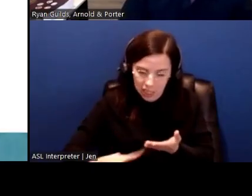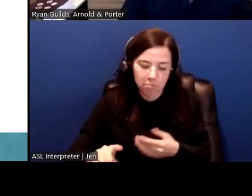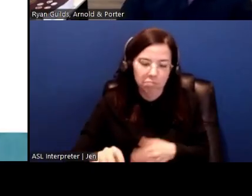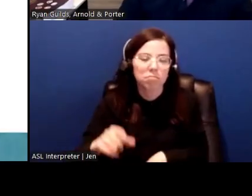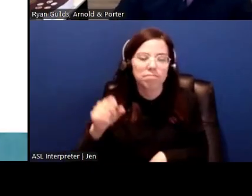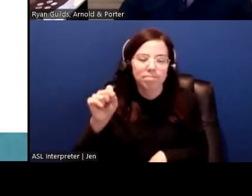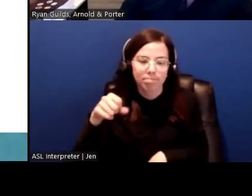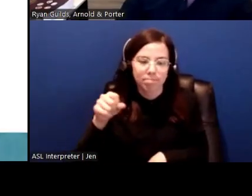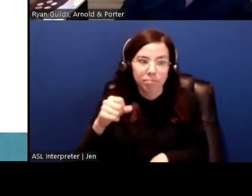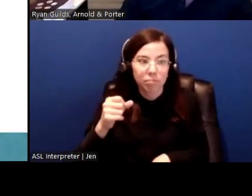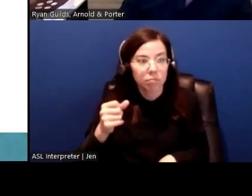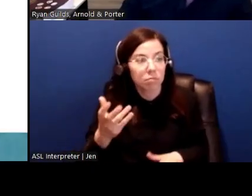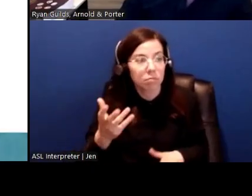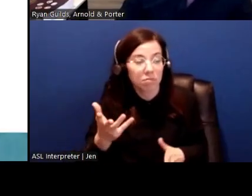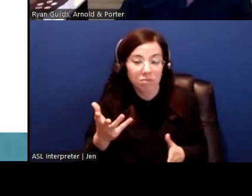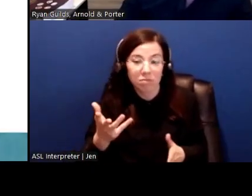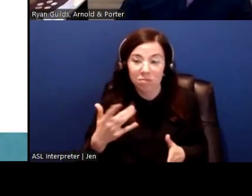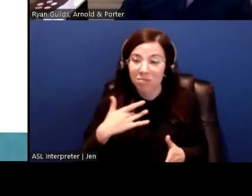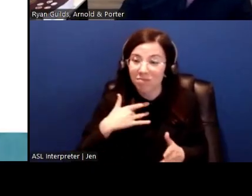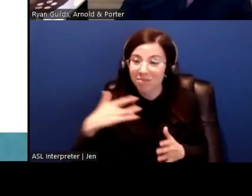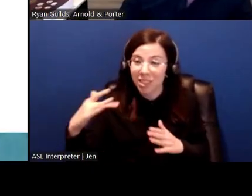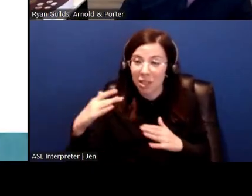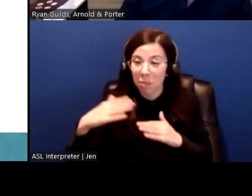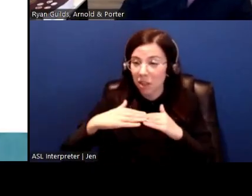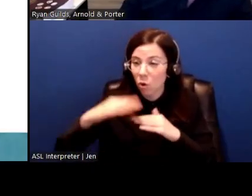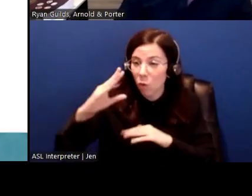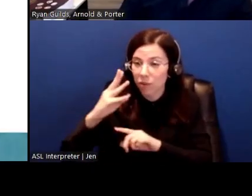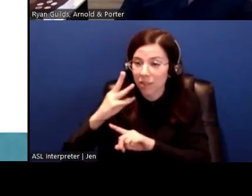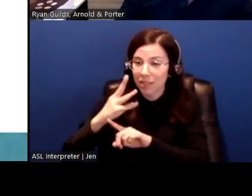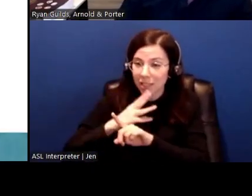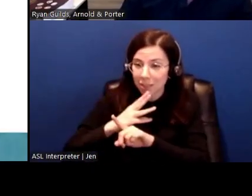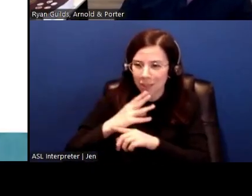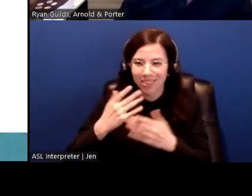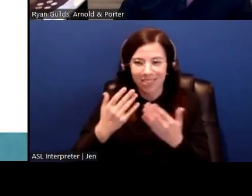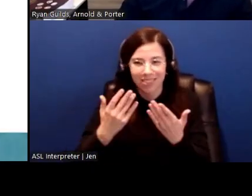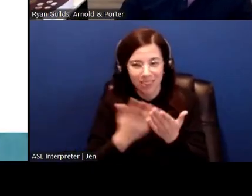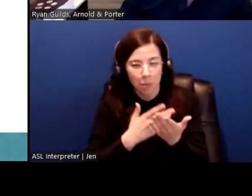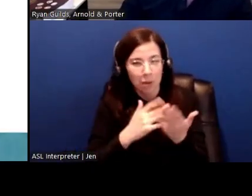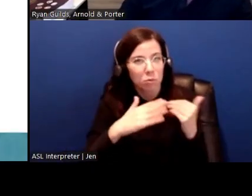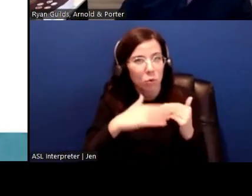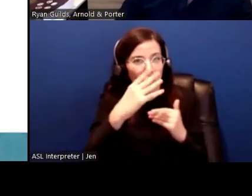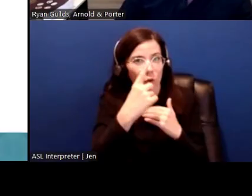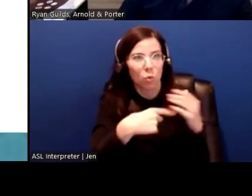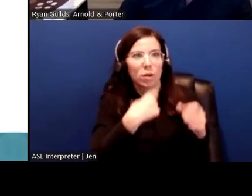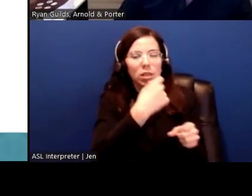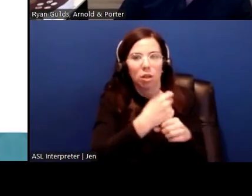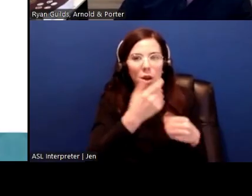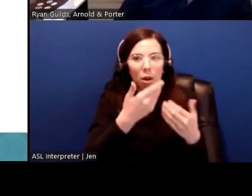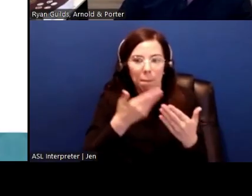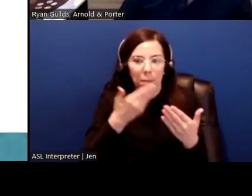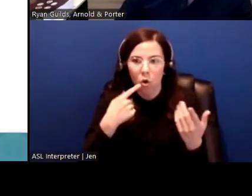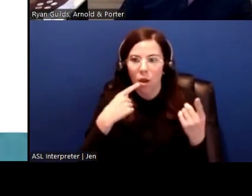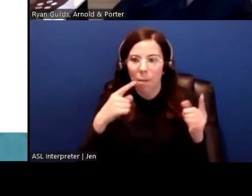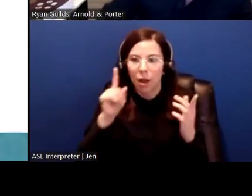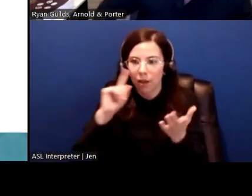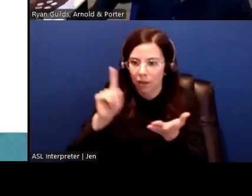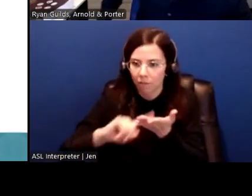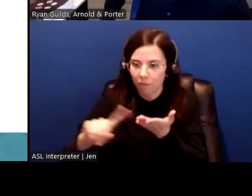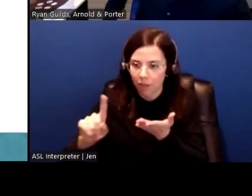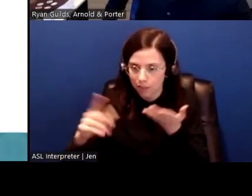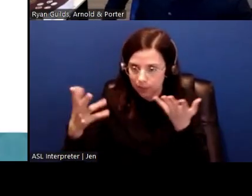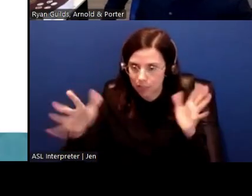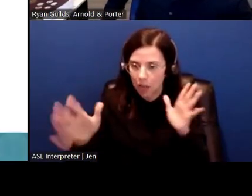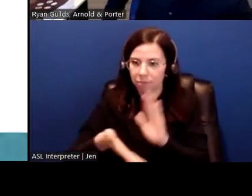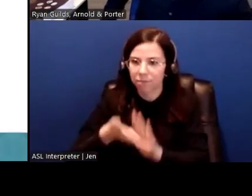for investigations to take over 6 months and sometimes over a year before the investigation is